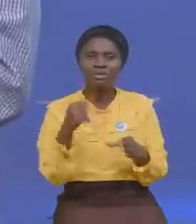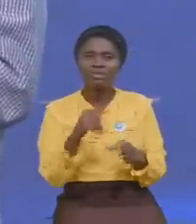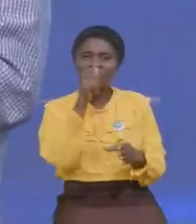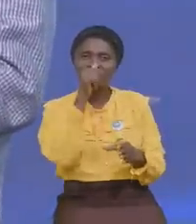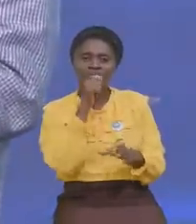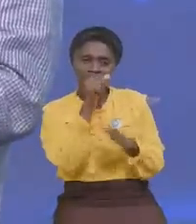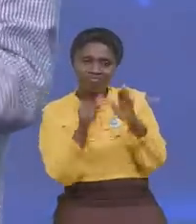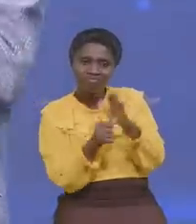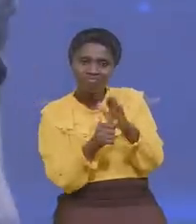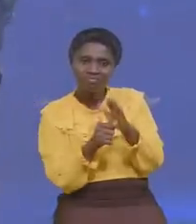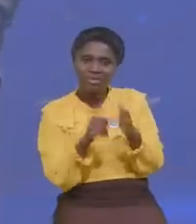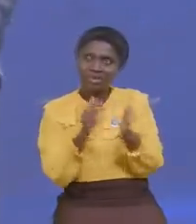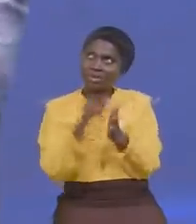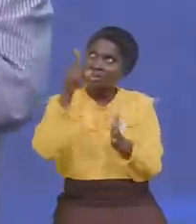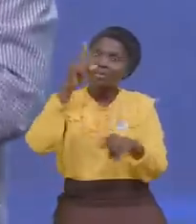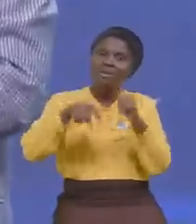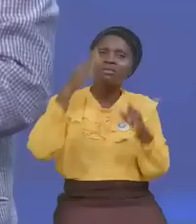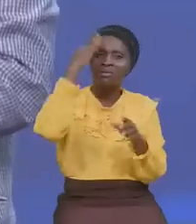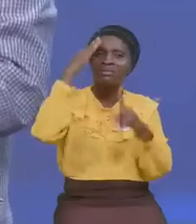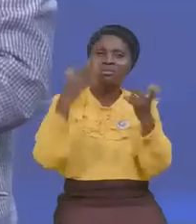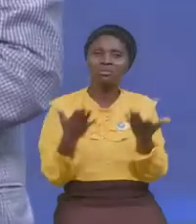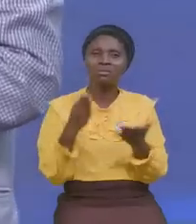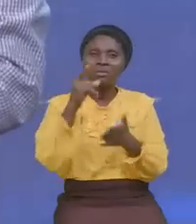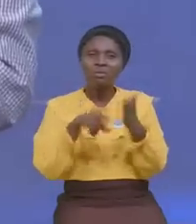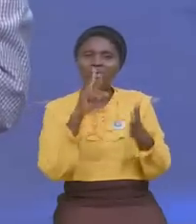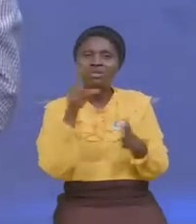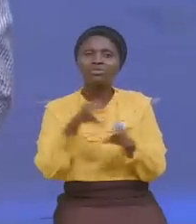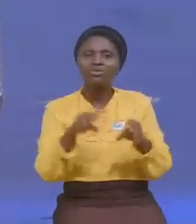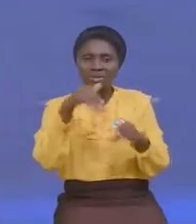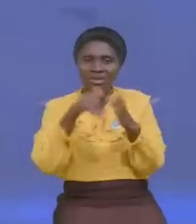What can you do in your corner there that he will not know?